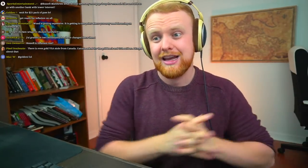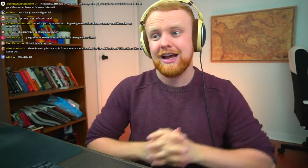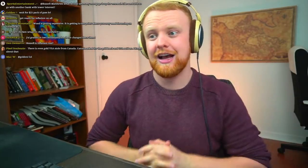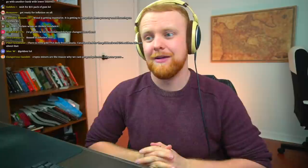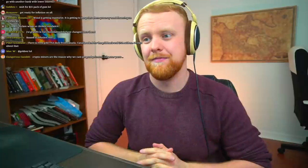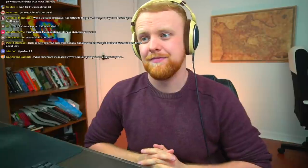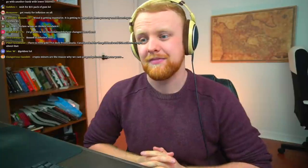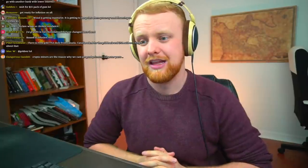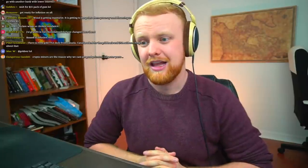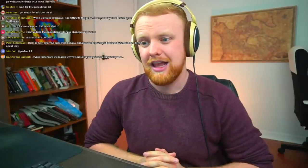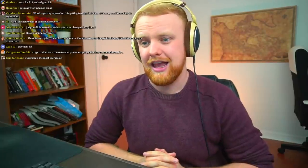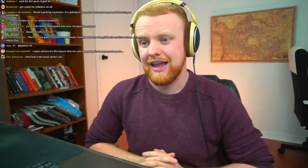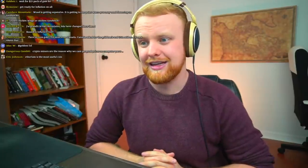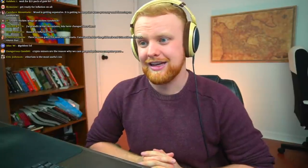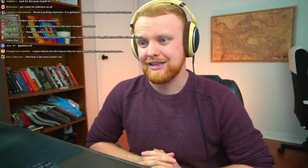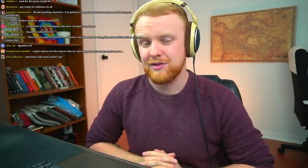can,